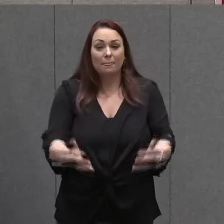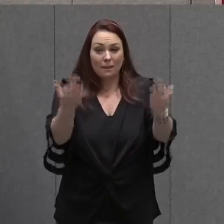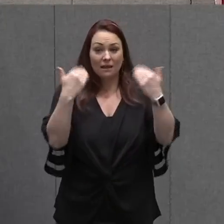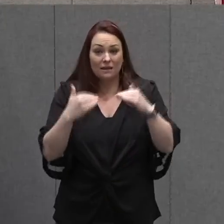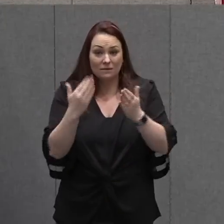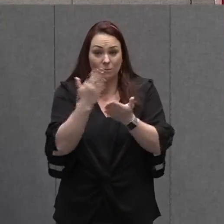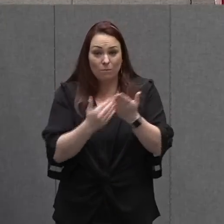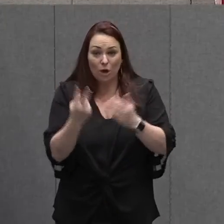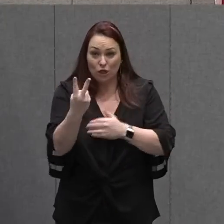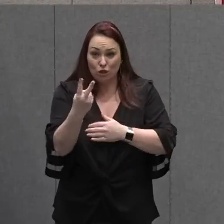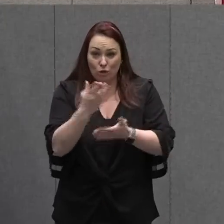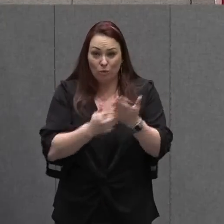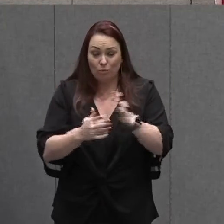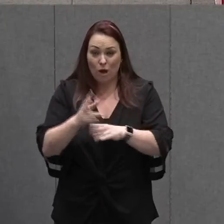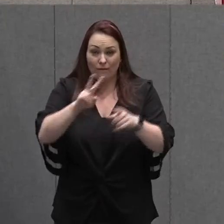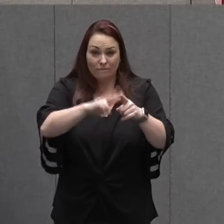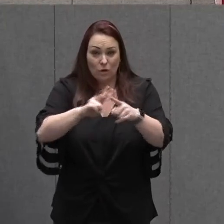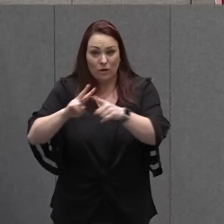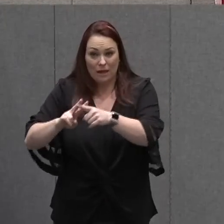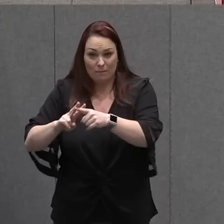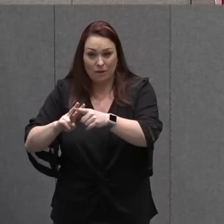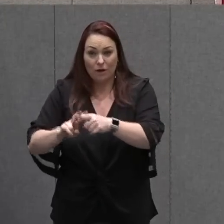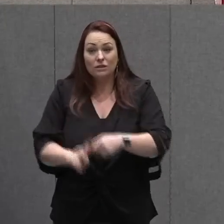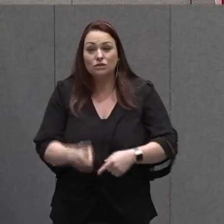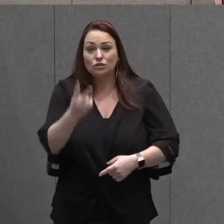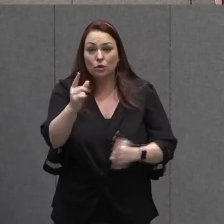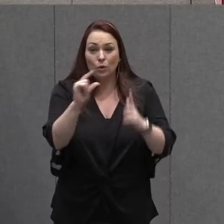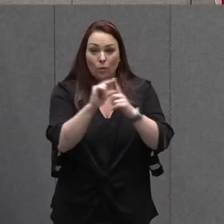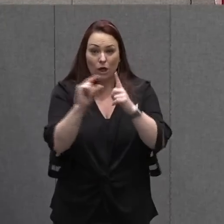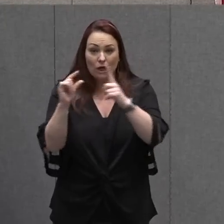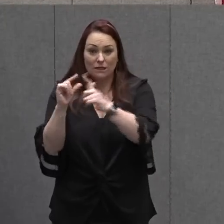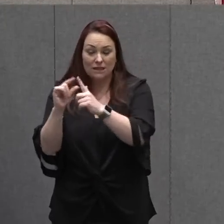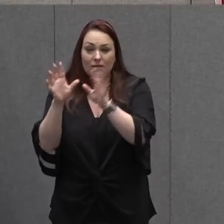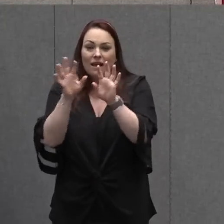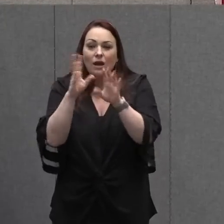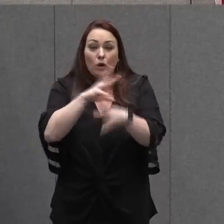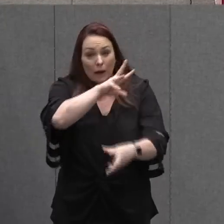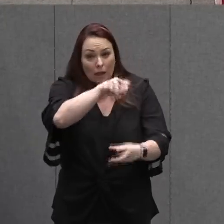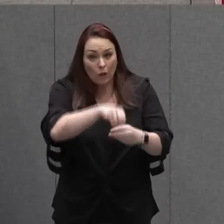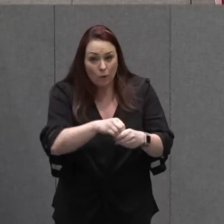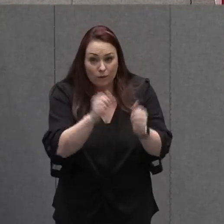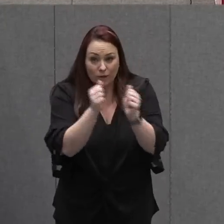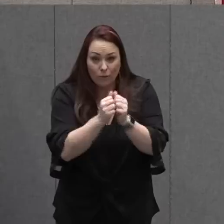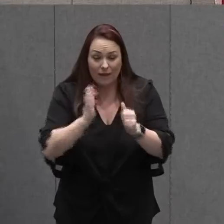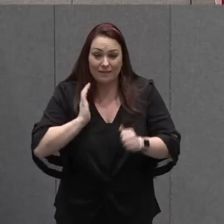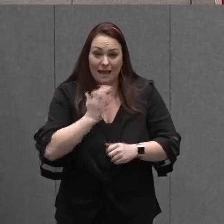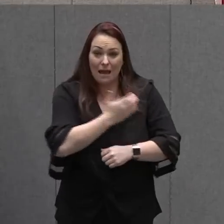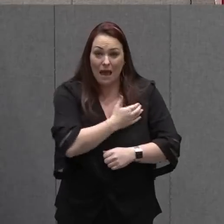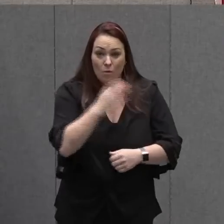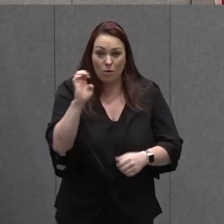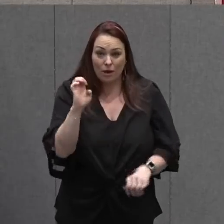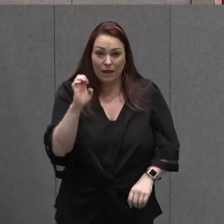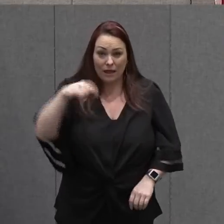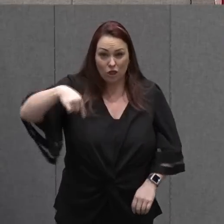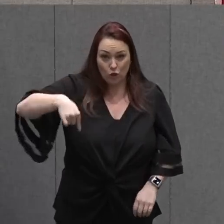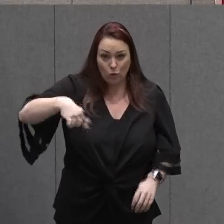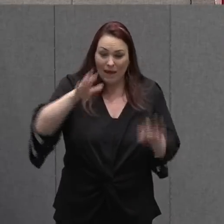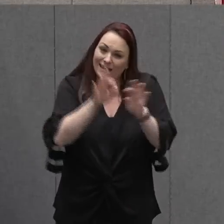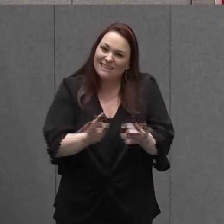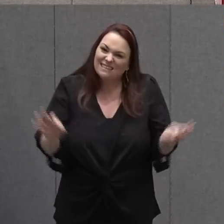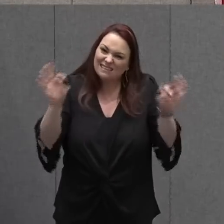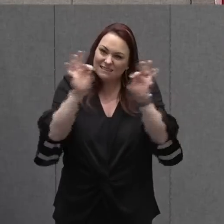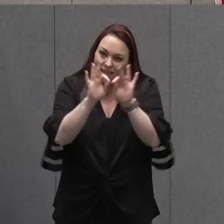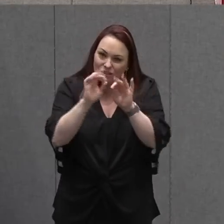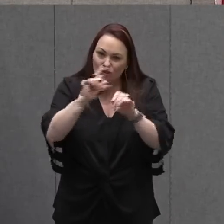vocabulary because these are our two words that are in our essential question. Literally and figuratively.